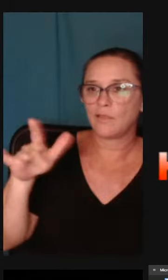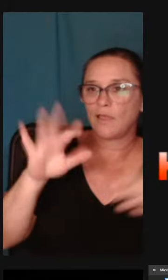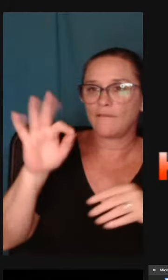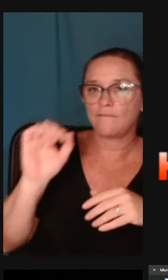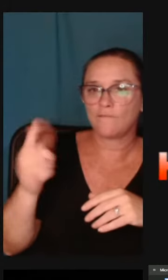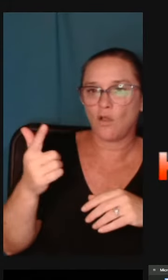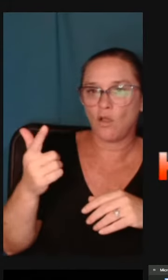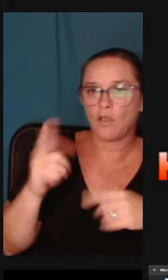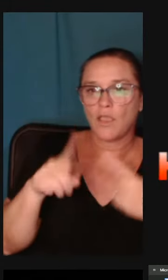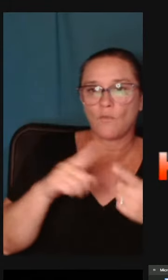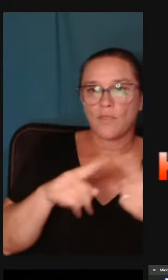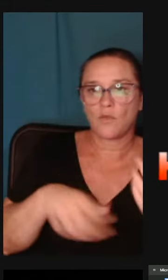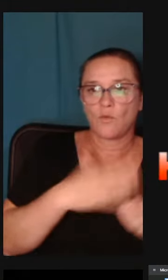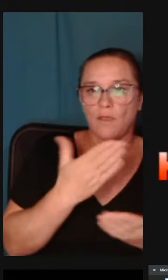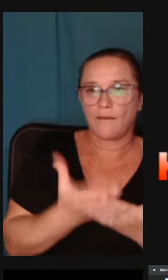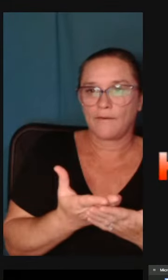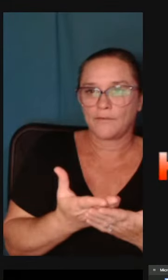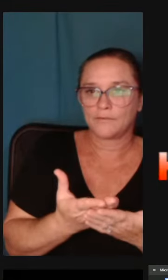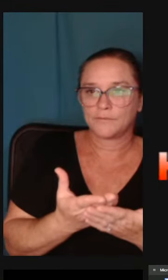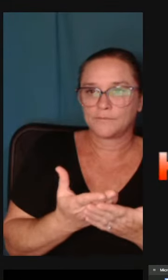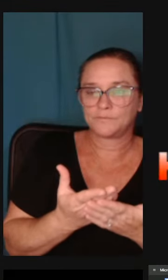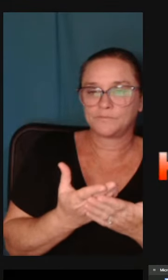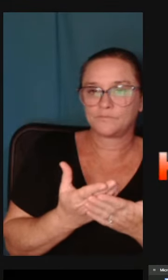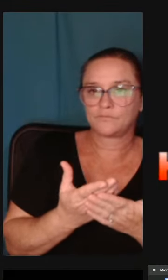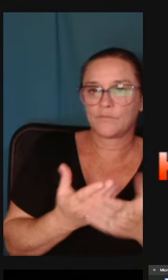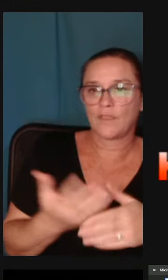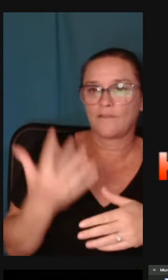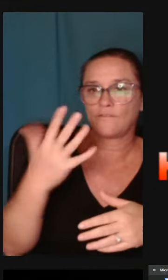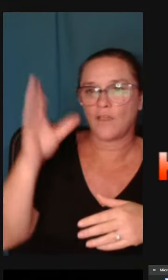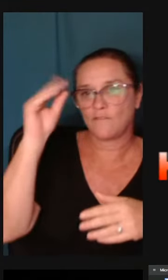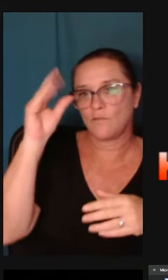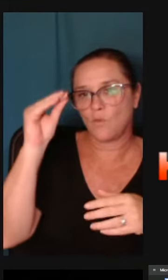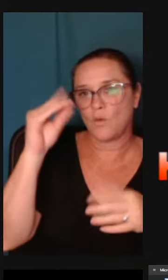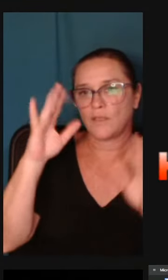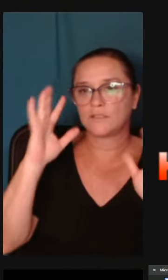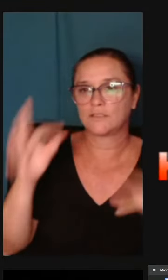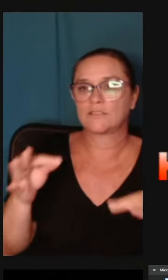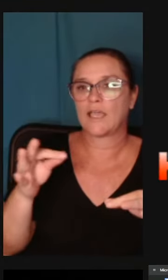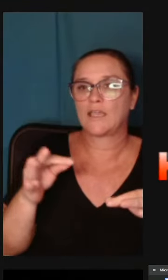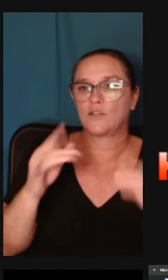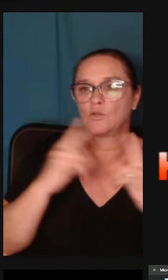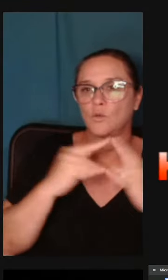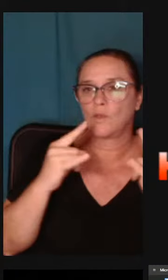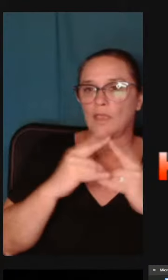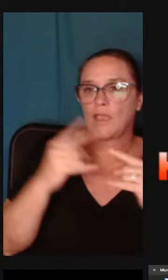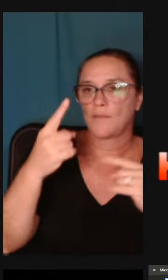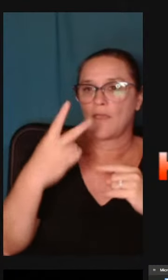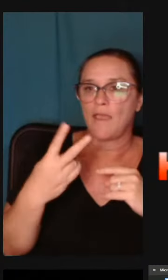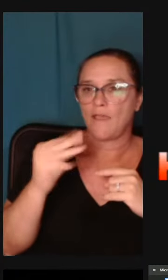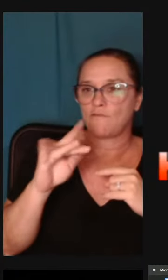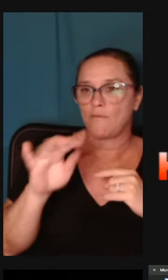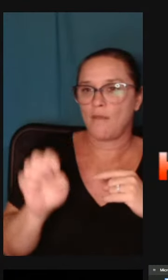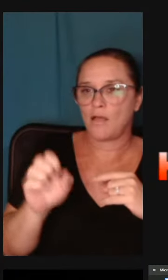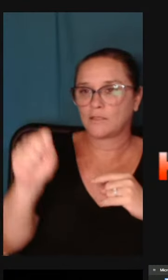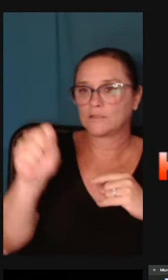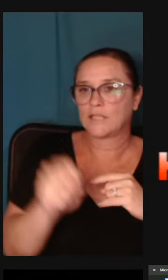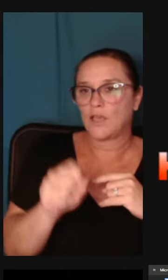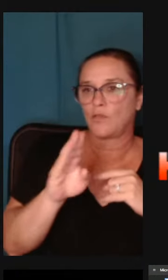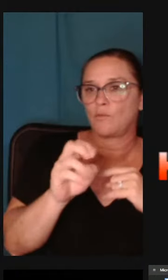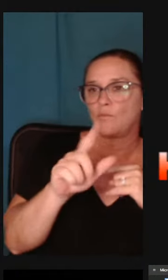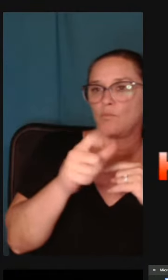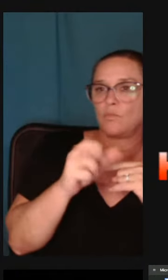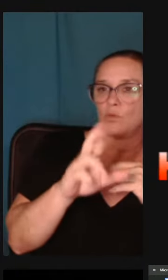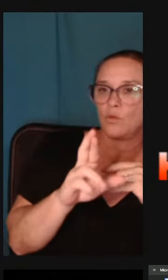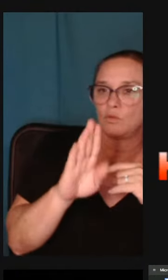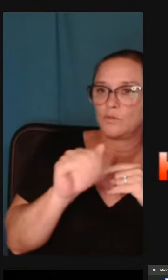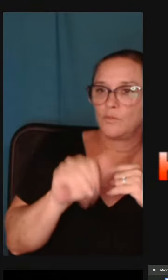And once down there, 5 boys decided to camp a half-mile south at Boulder Bay, where a new shelter